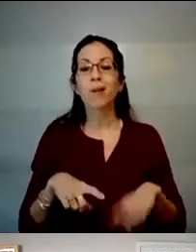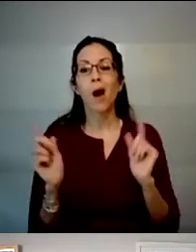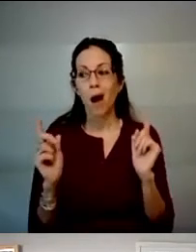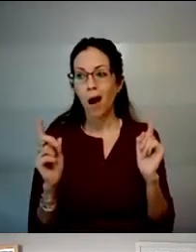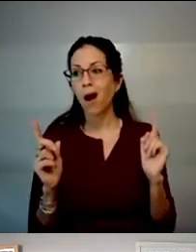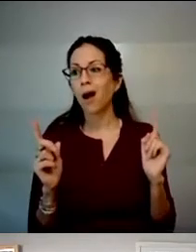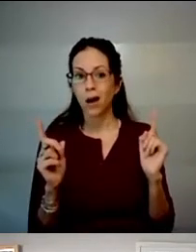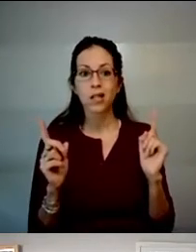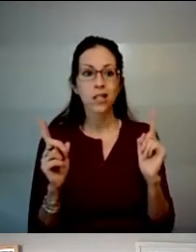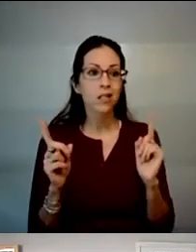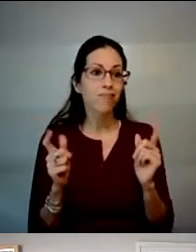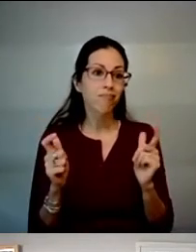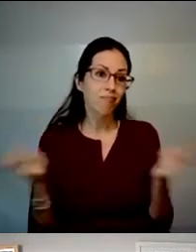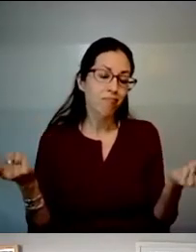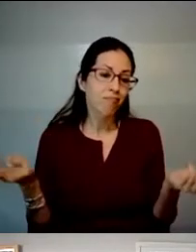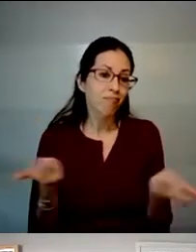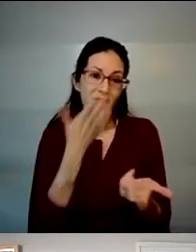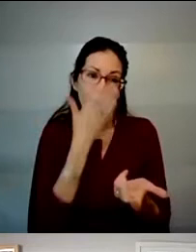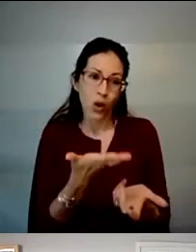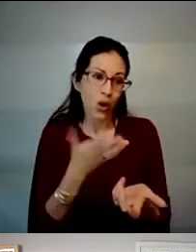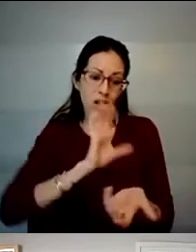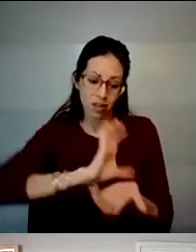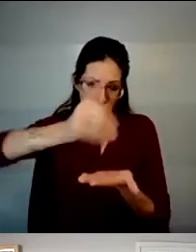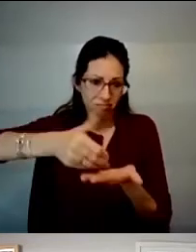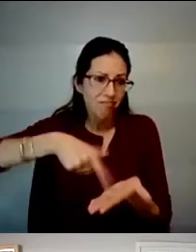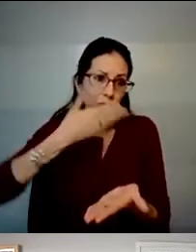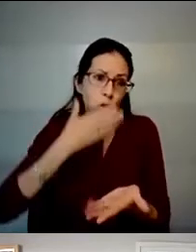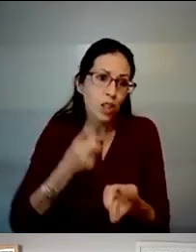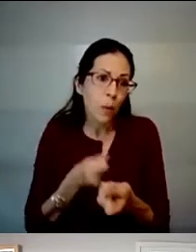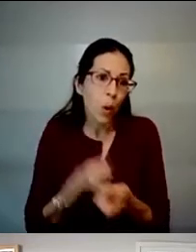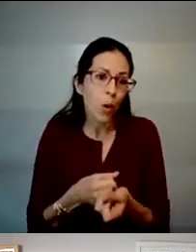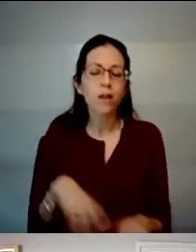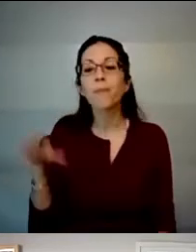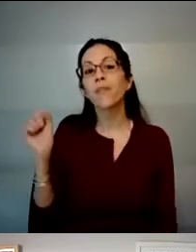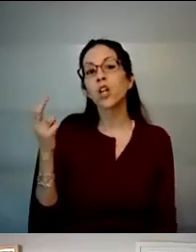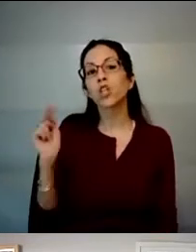a substantial amount of support. And as Sean mentioned, you know,